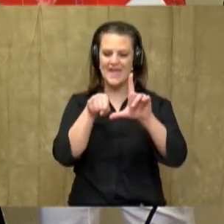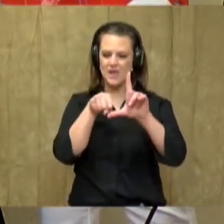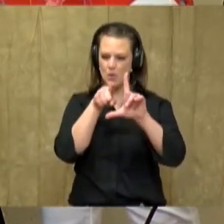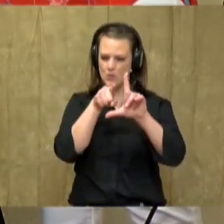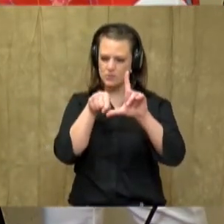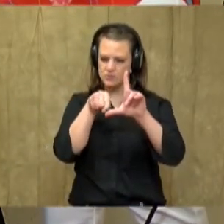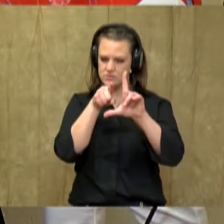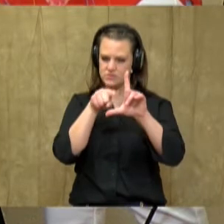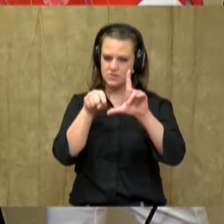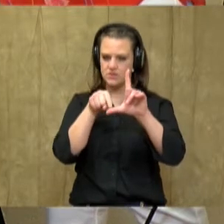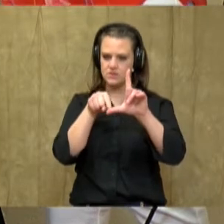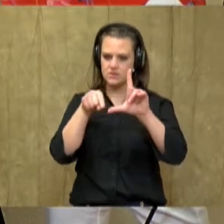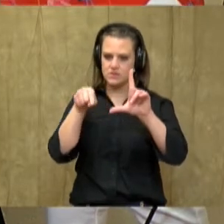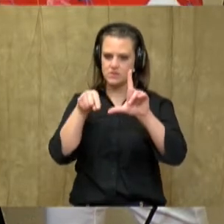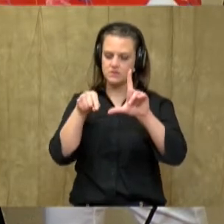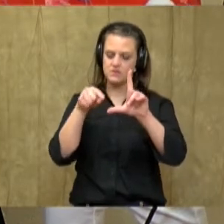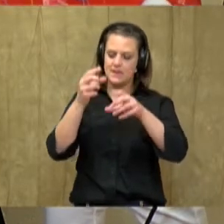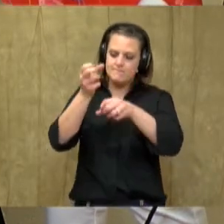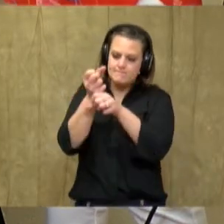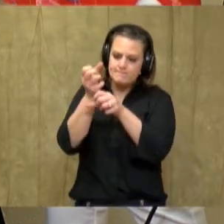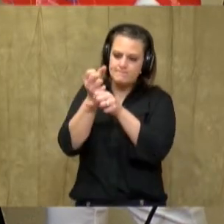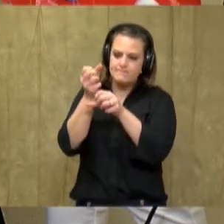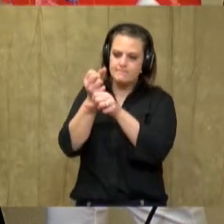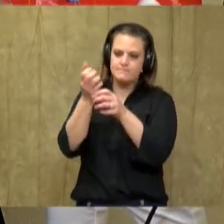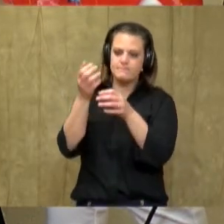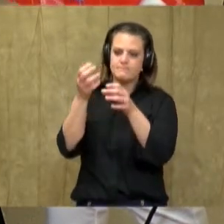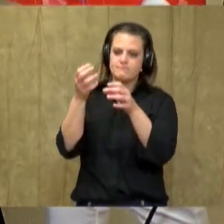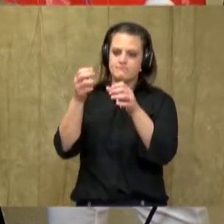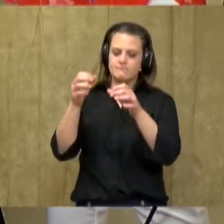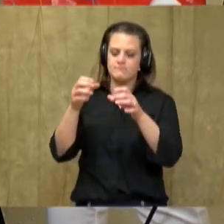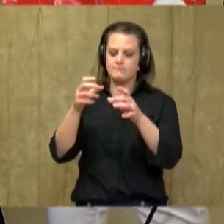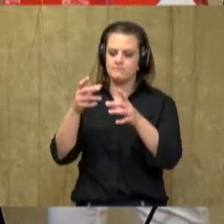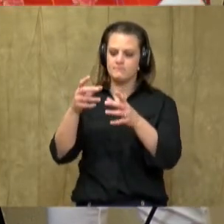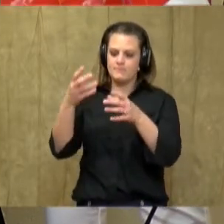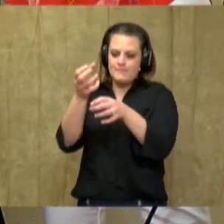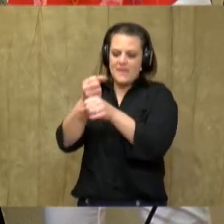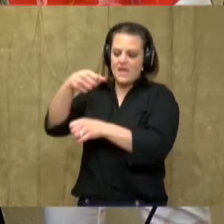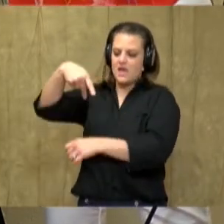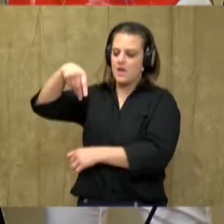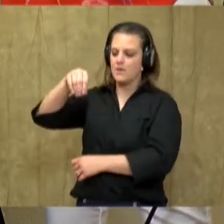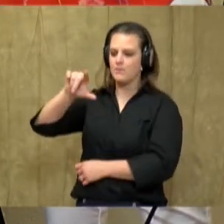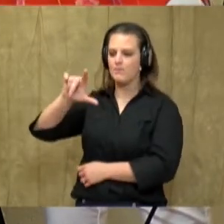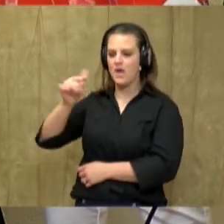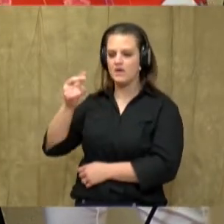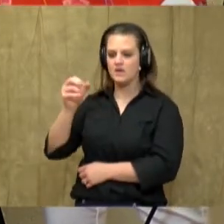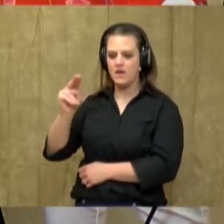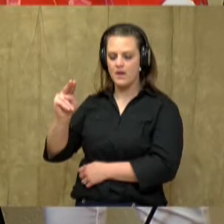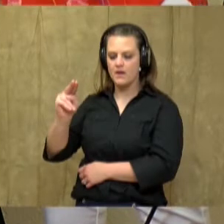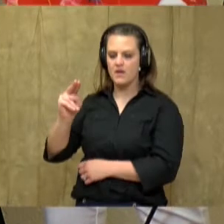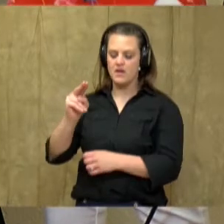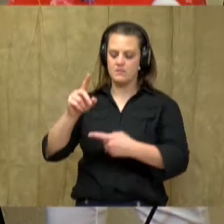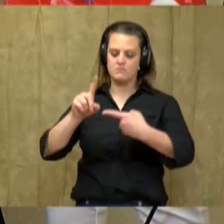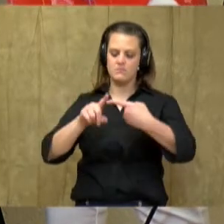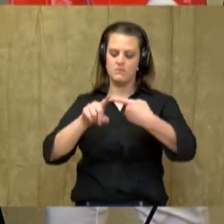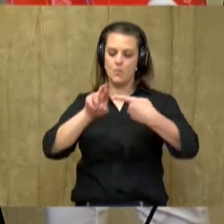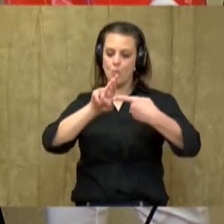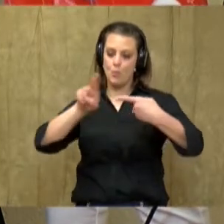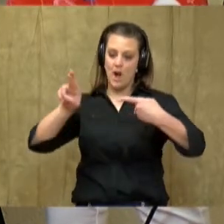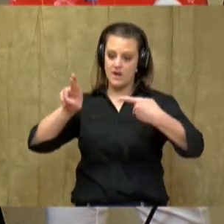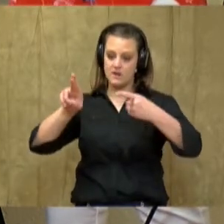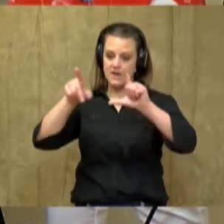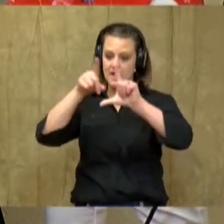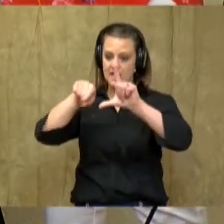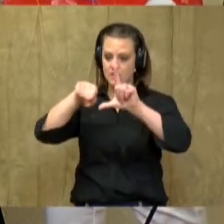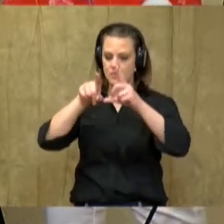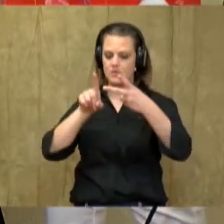that make up these polygons or quadrilaterals will be right angles, acute angles,